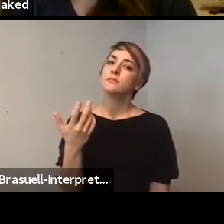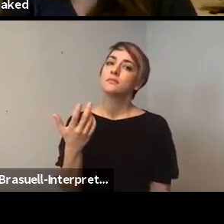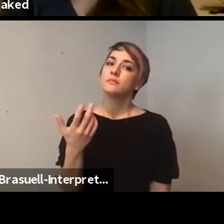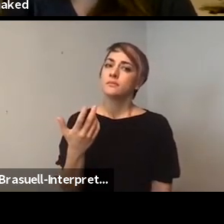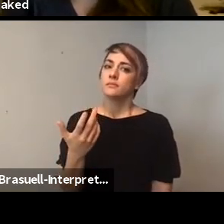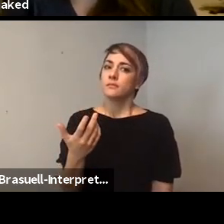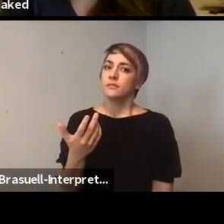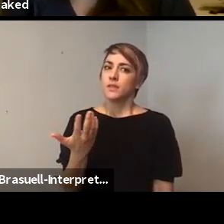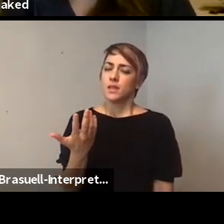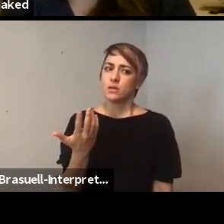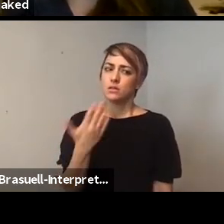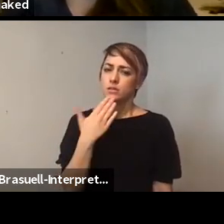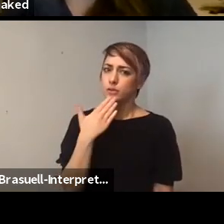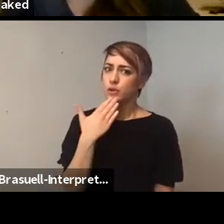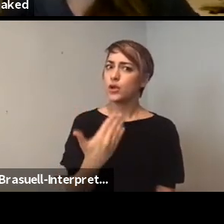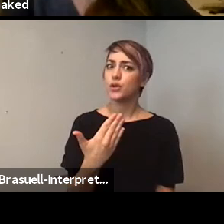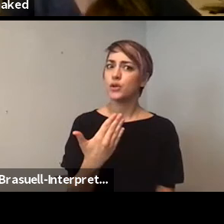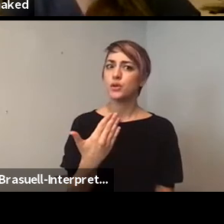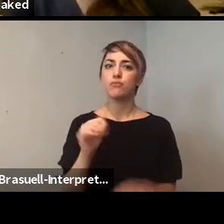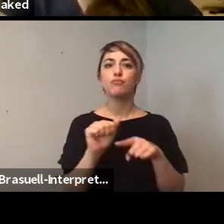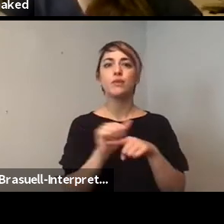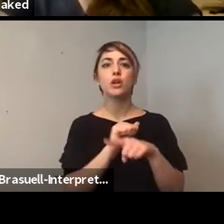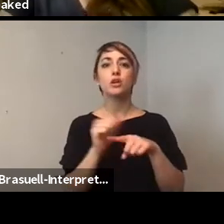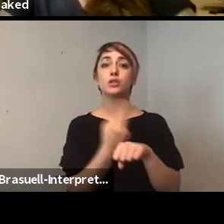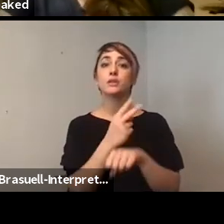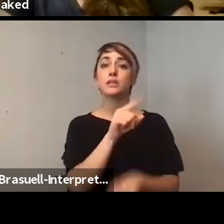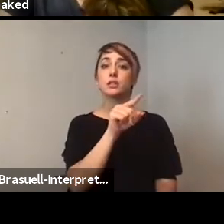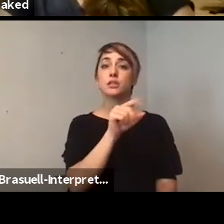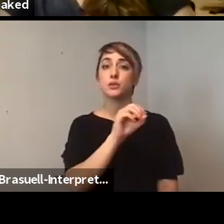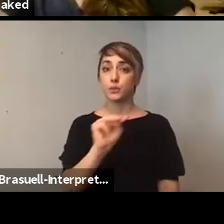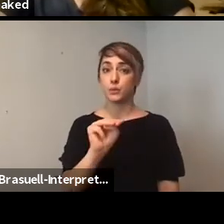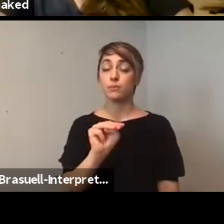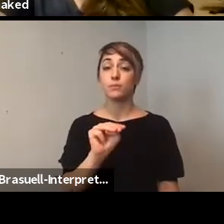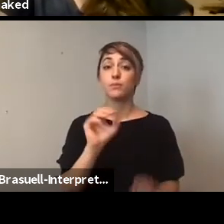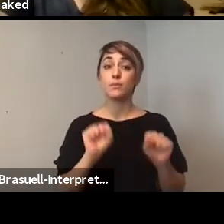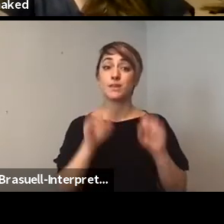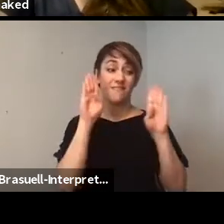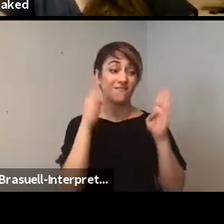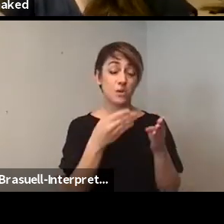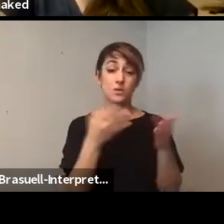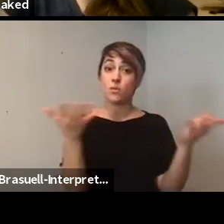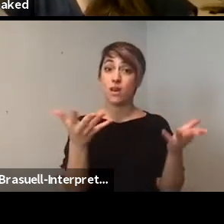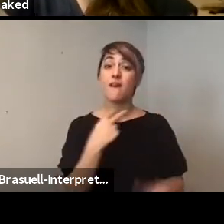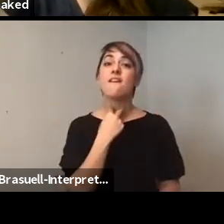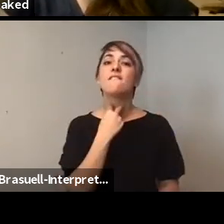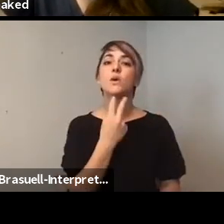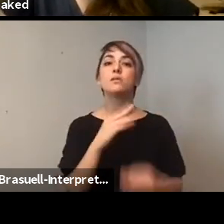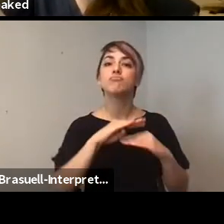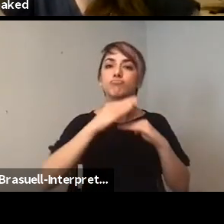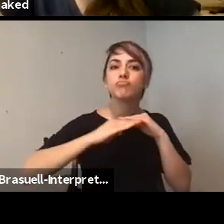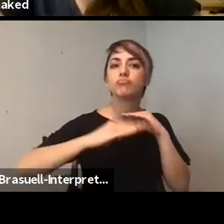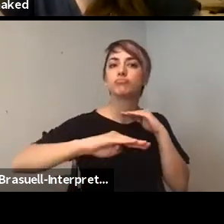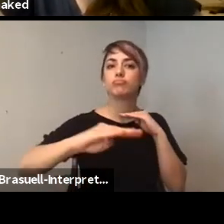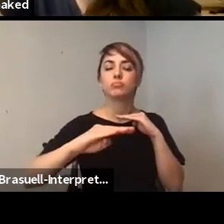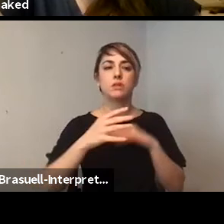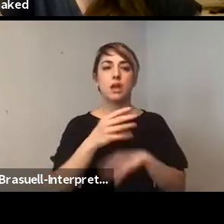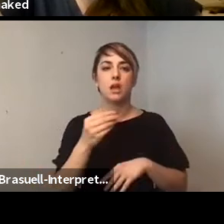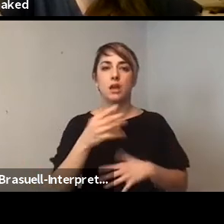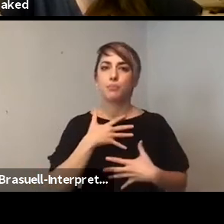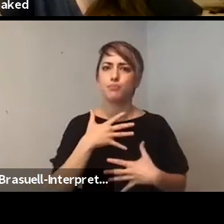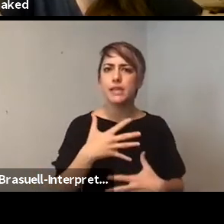could focus more on our voices and text. So in terms of like the process of reading, I thought this